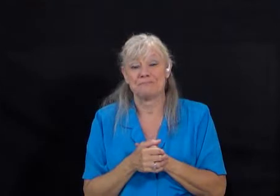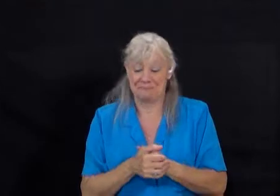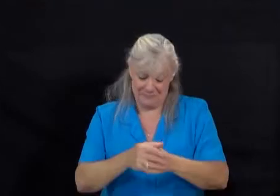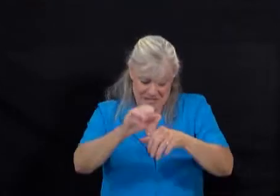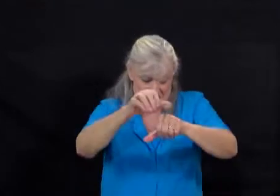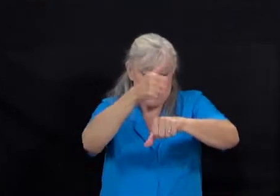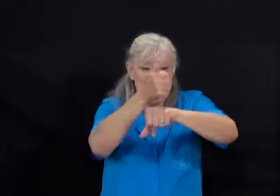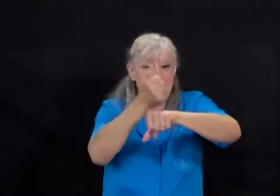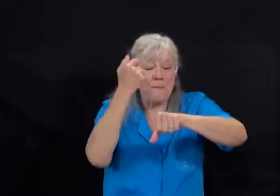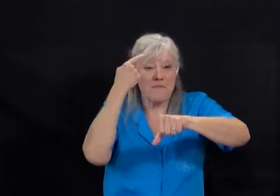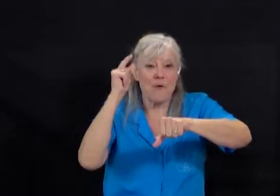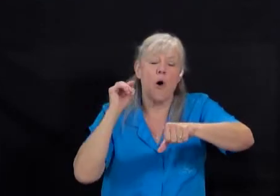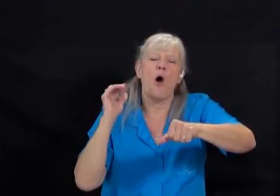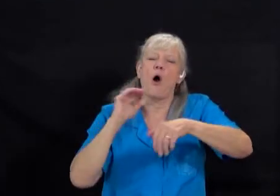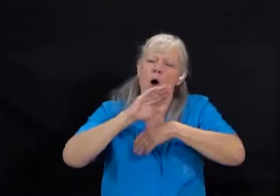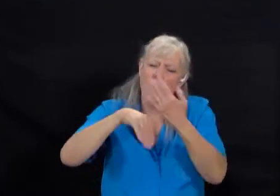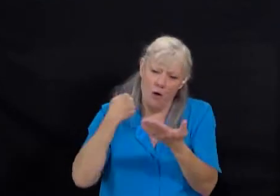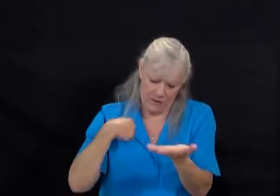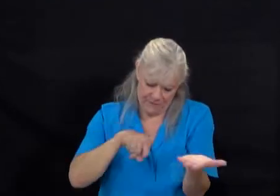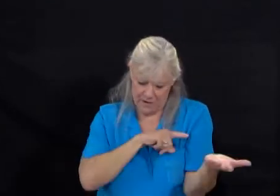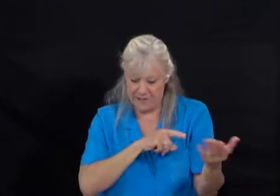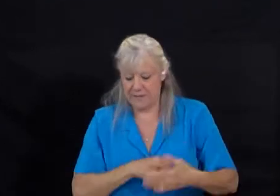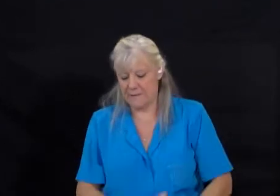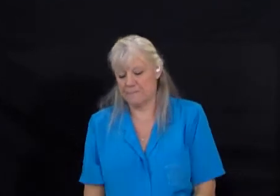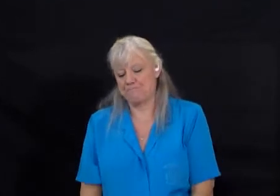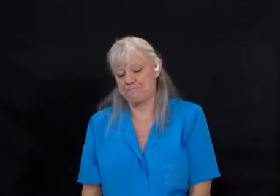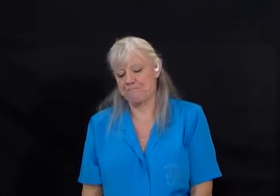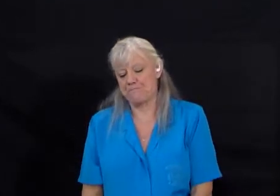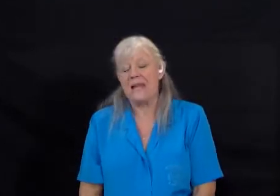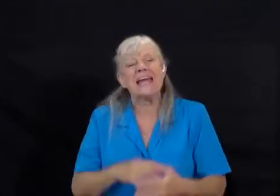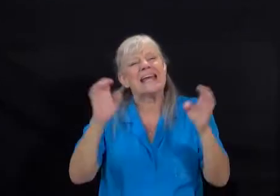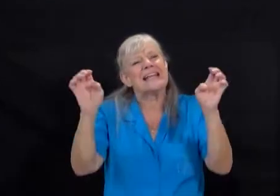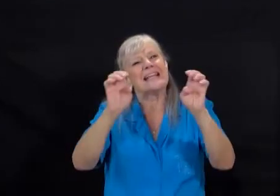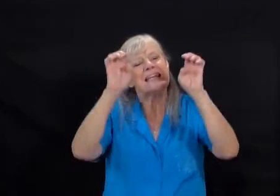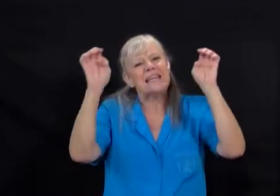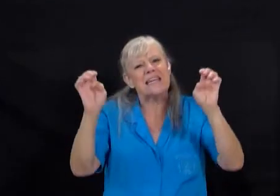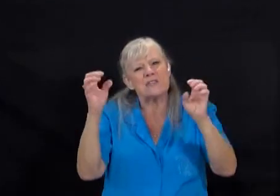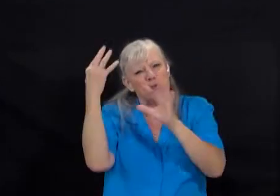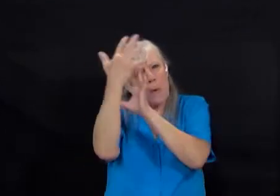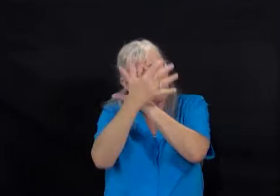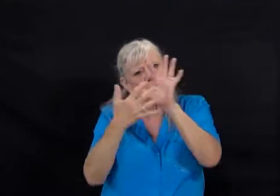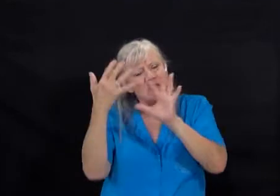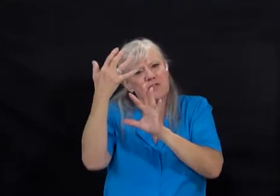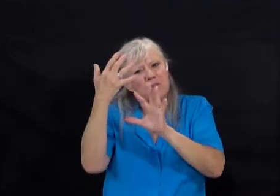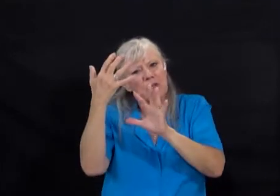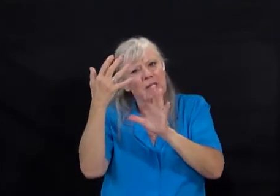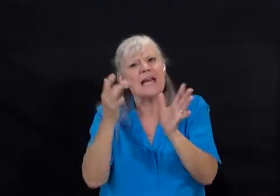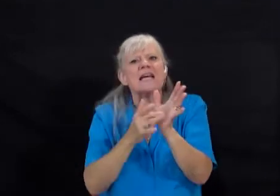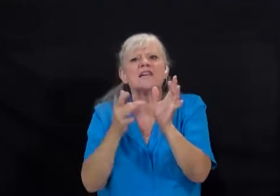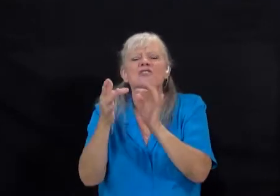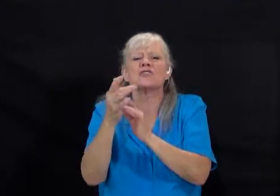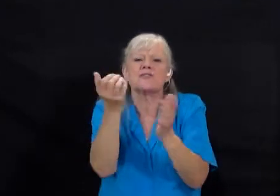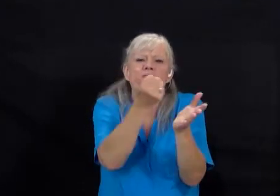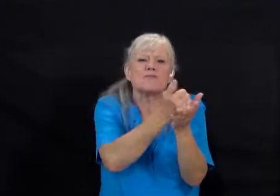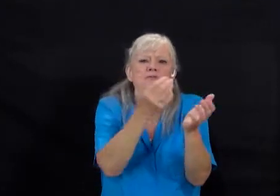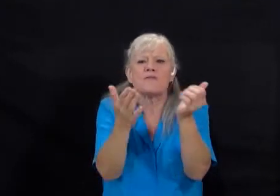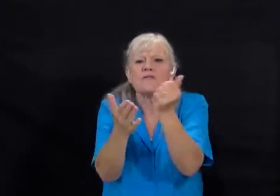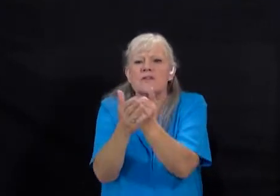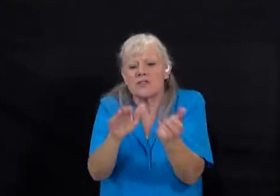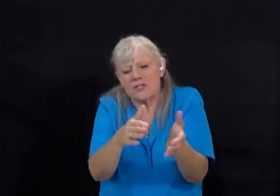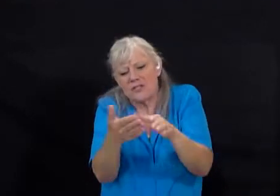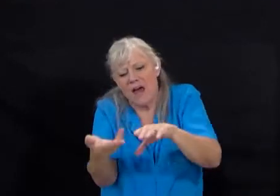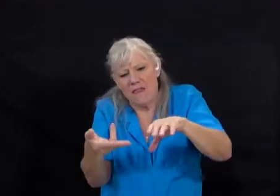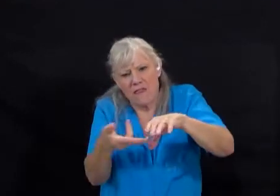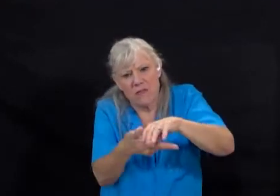culture. Thus, in the Paschal Mystery, Jesus' passion, death, and